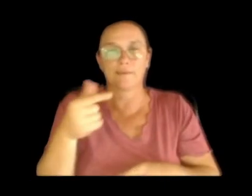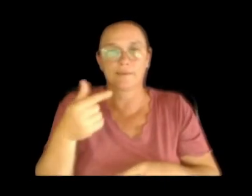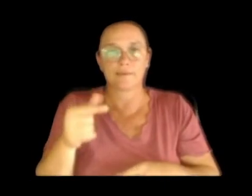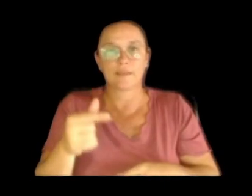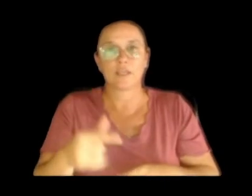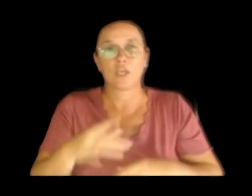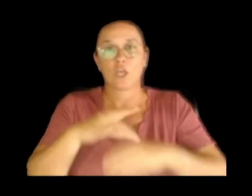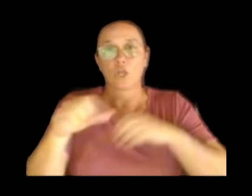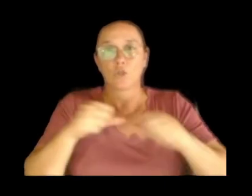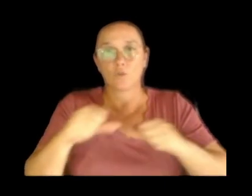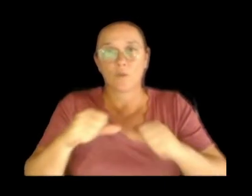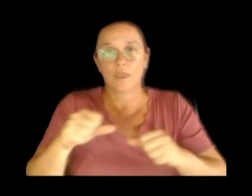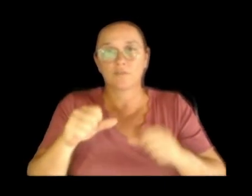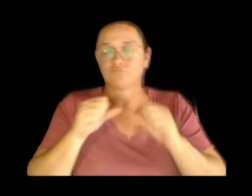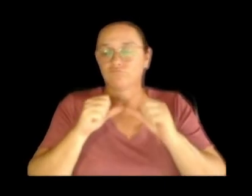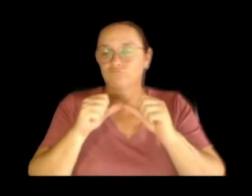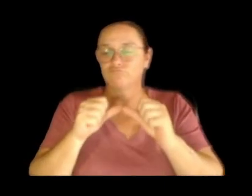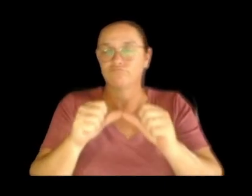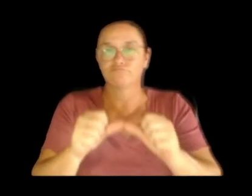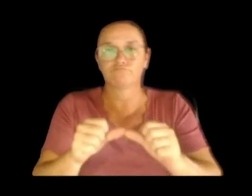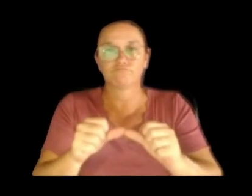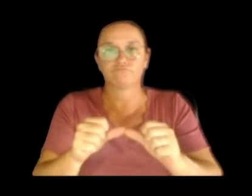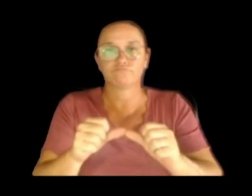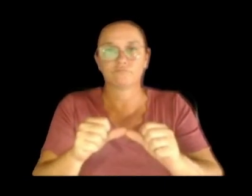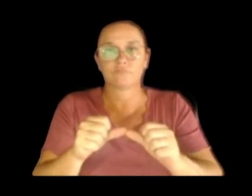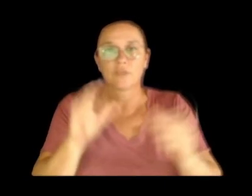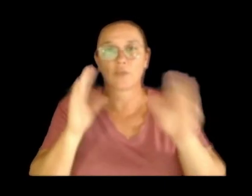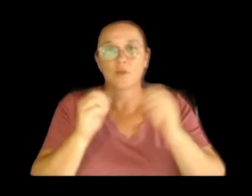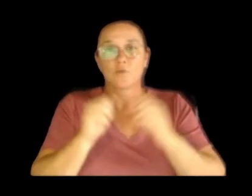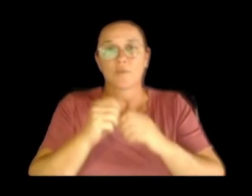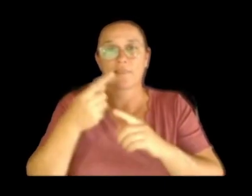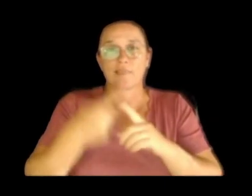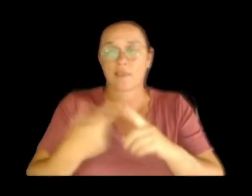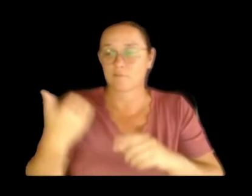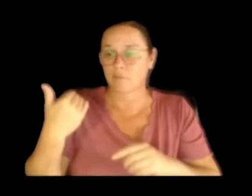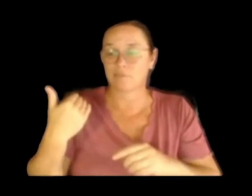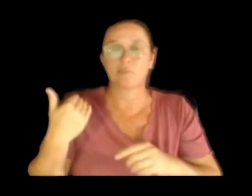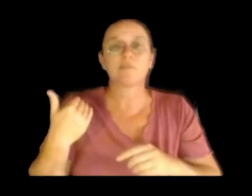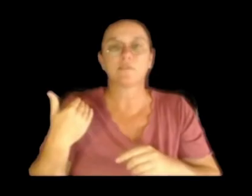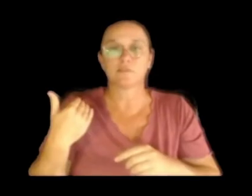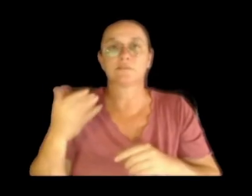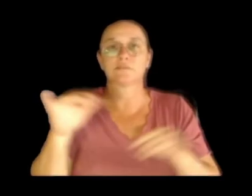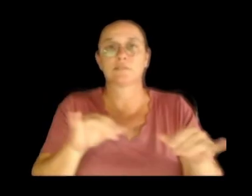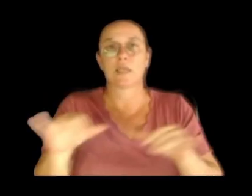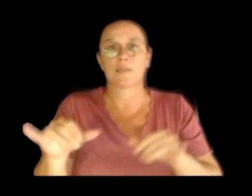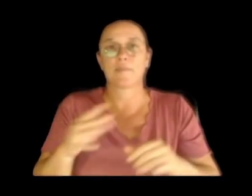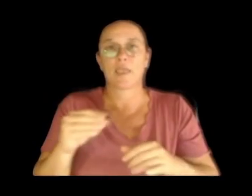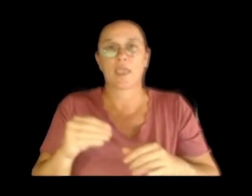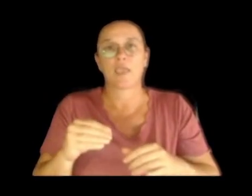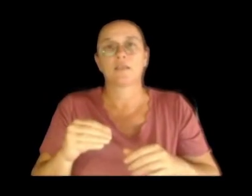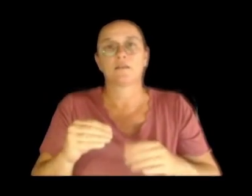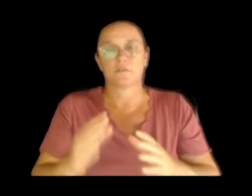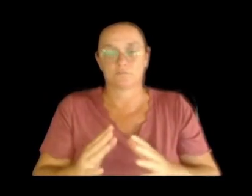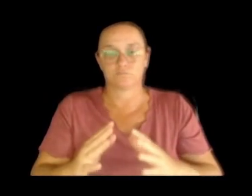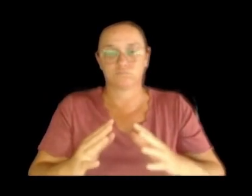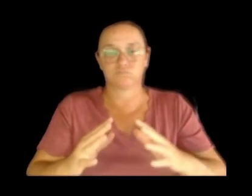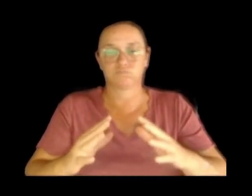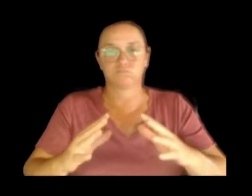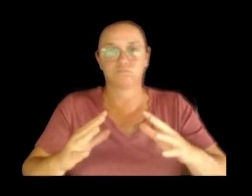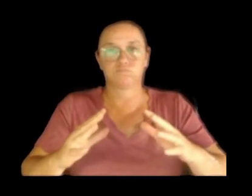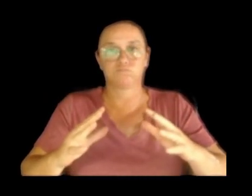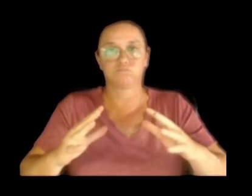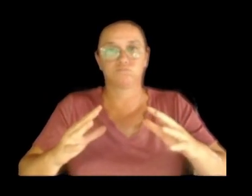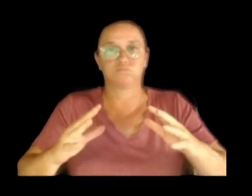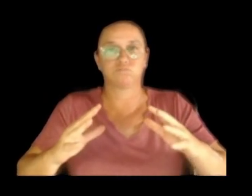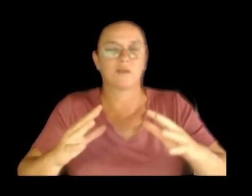are relatively constant compared to last month, and the volcano continues to refill with minor inflation beneath the summit,